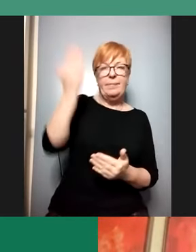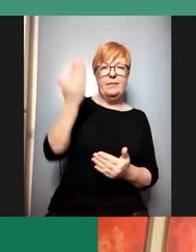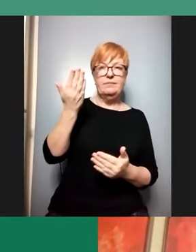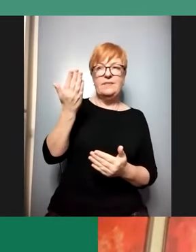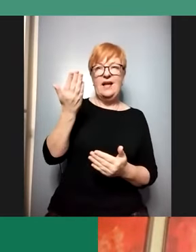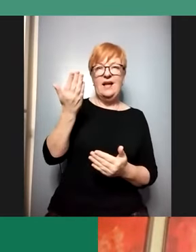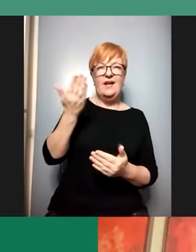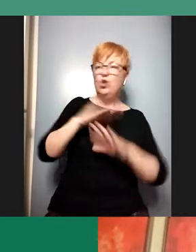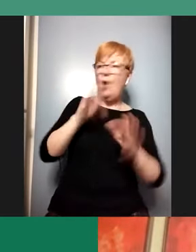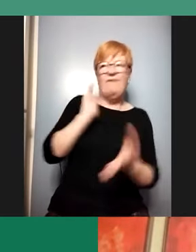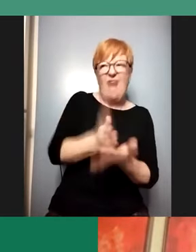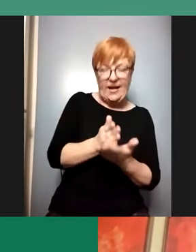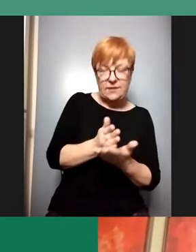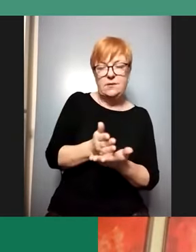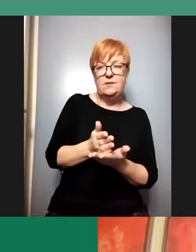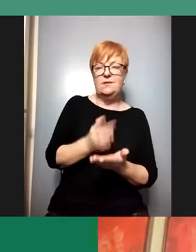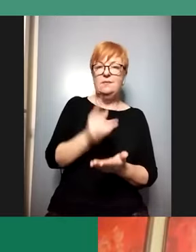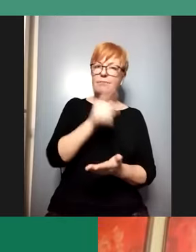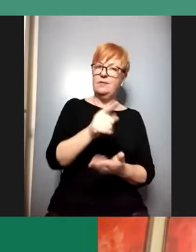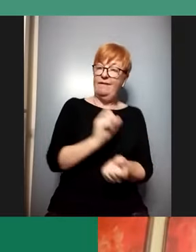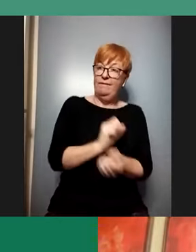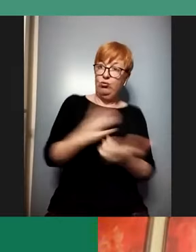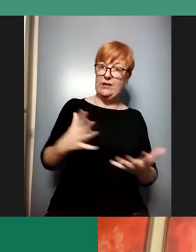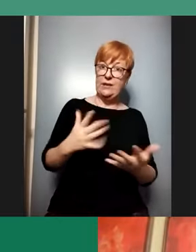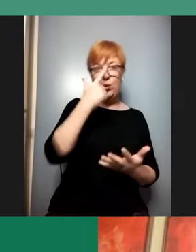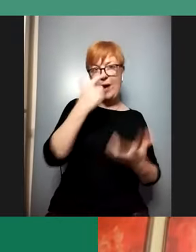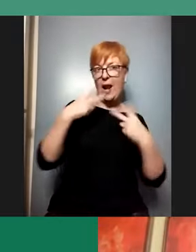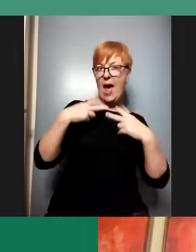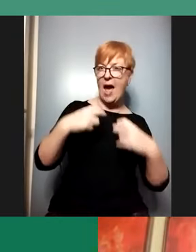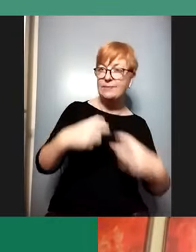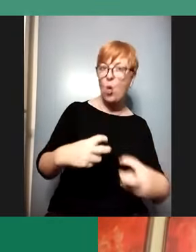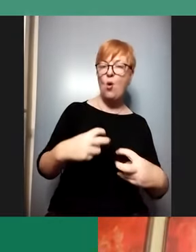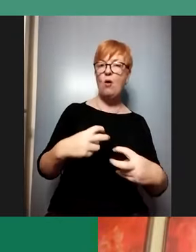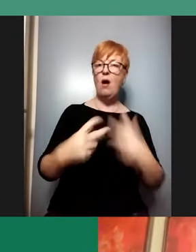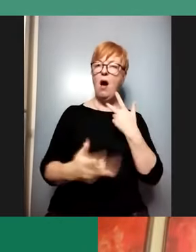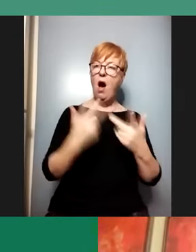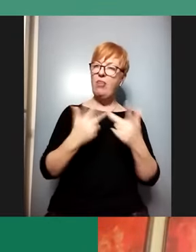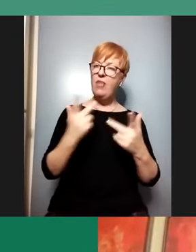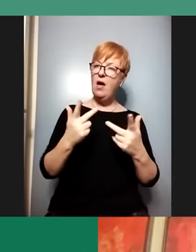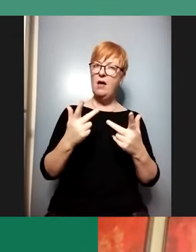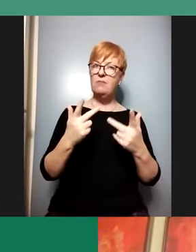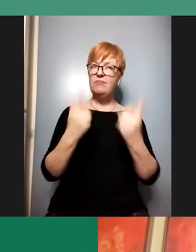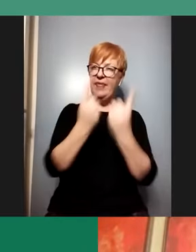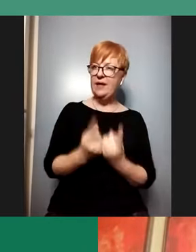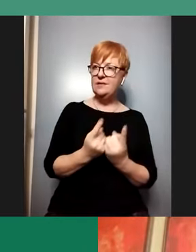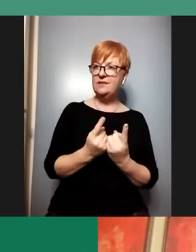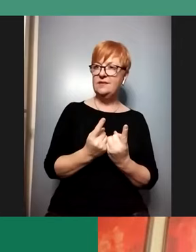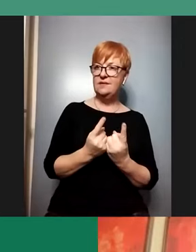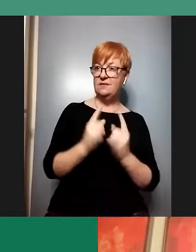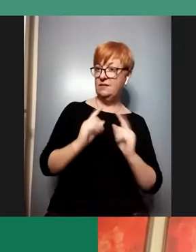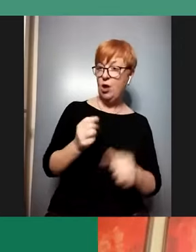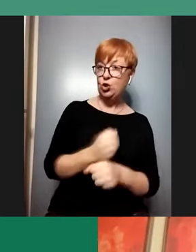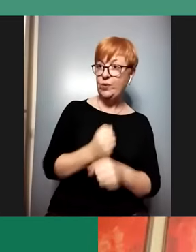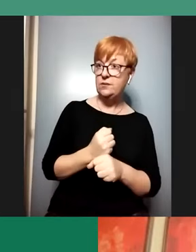necessarily factual, did that give you freedom to explore other areas that you might not have been free to do? Actually, the book is